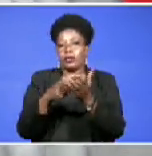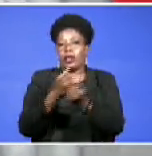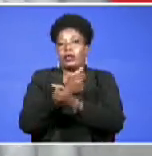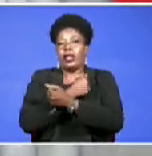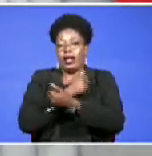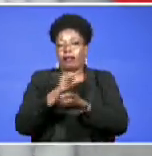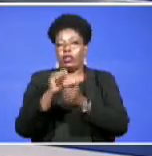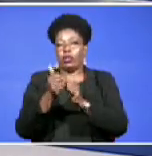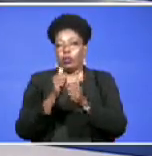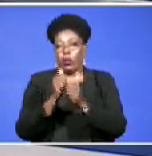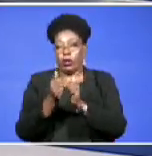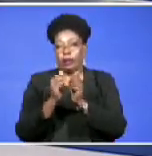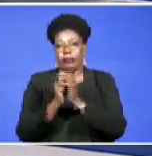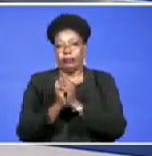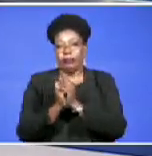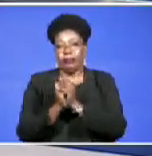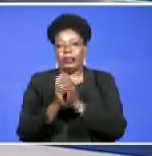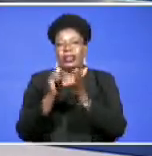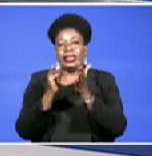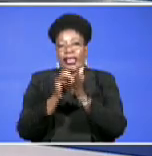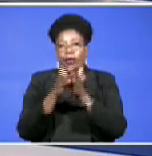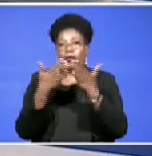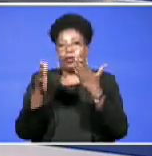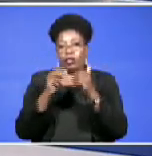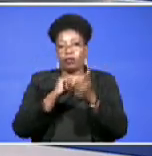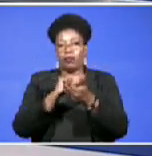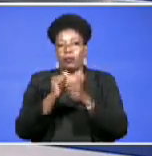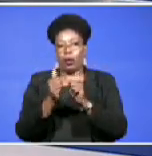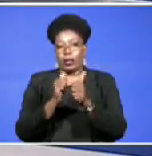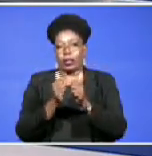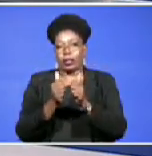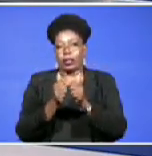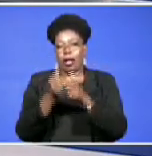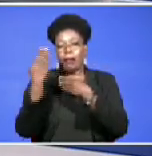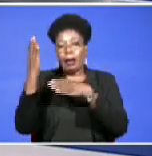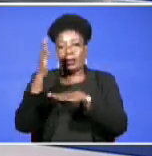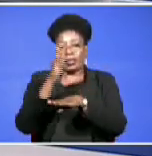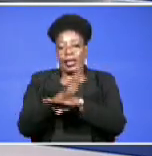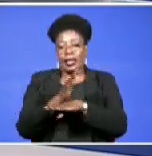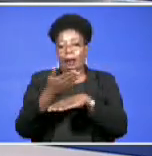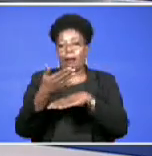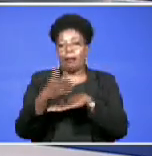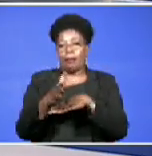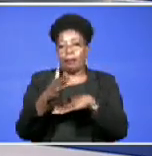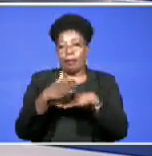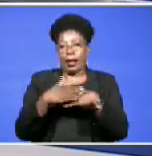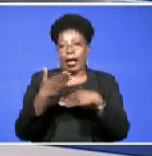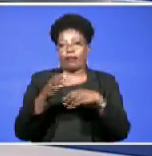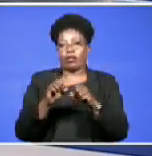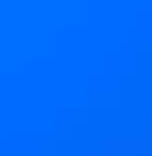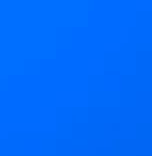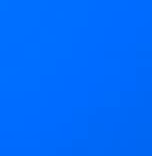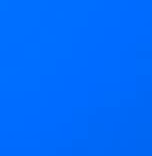sport. That will do it for sports. The Bahamas Tonight comes back after the break.